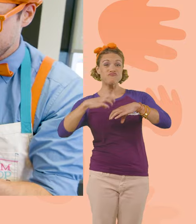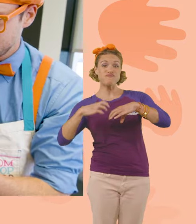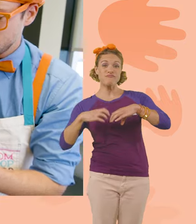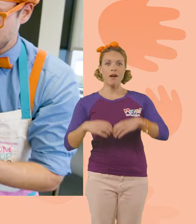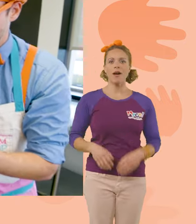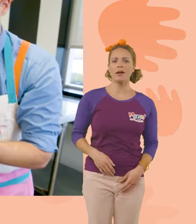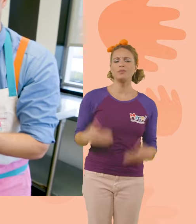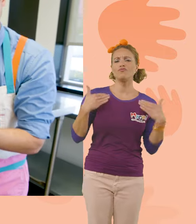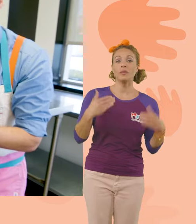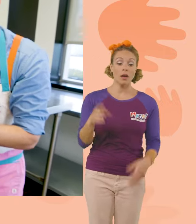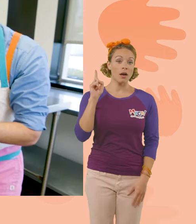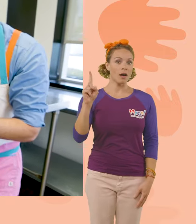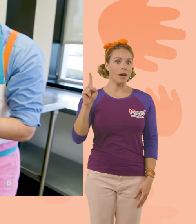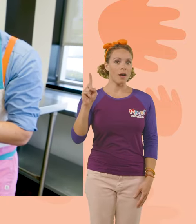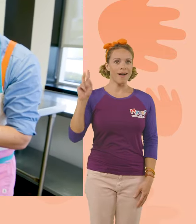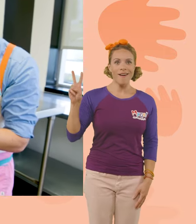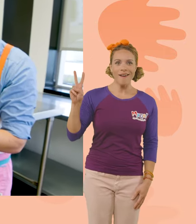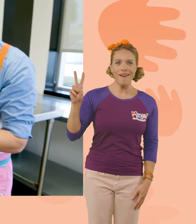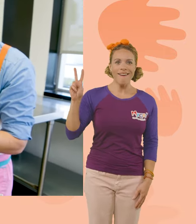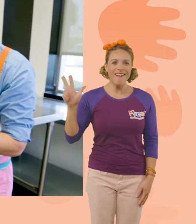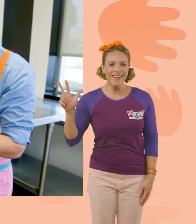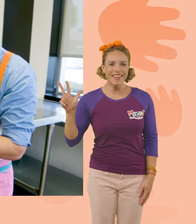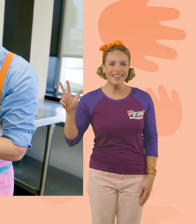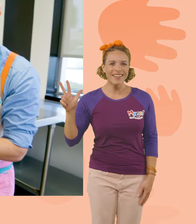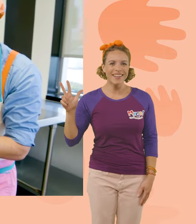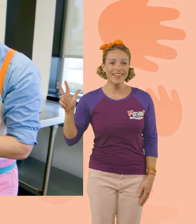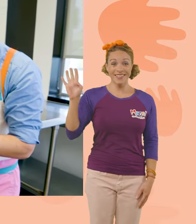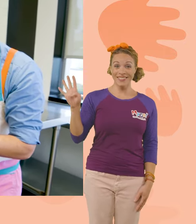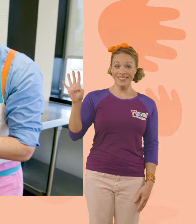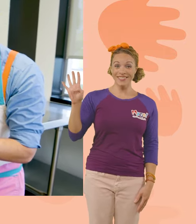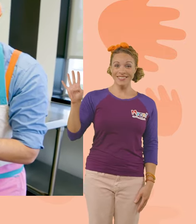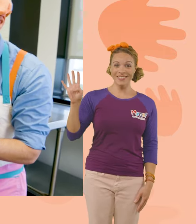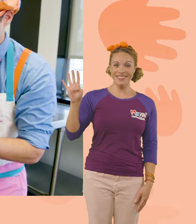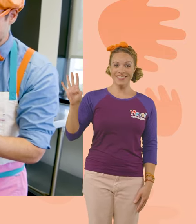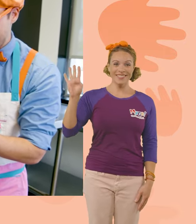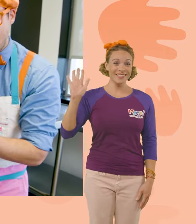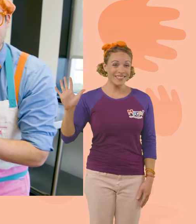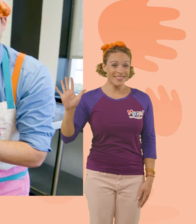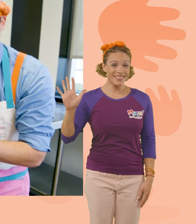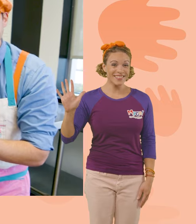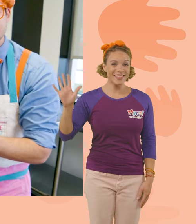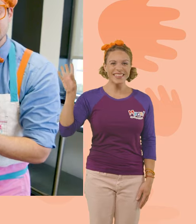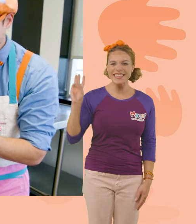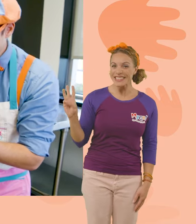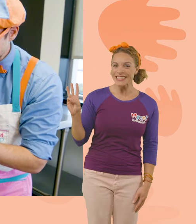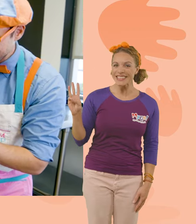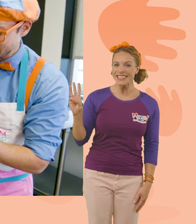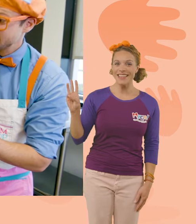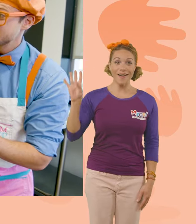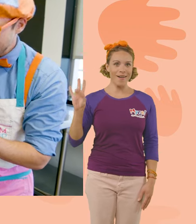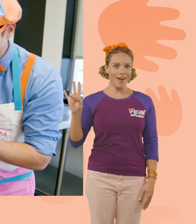grapes. We'll do one, two, three, four, five,